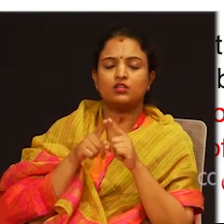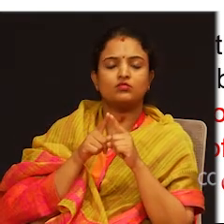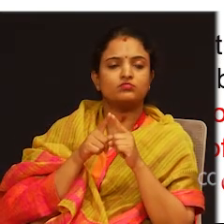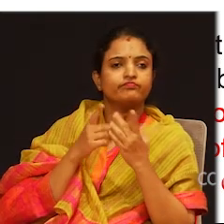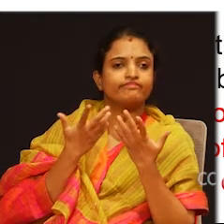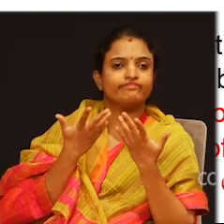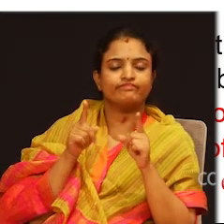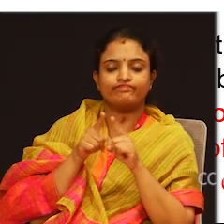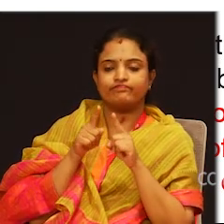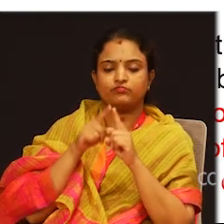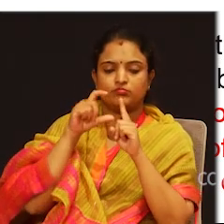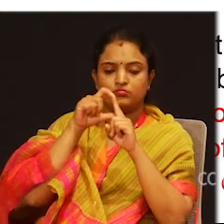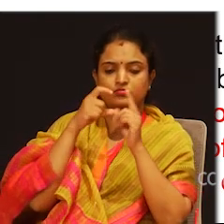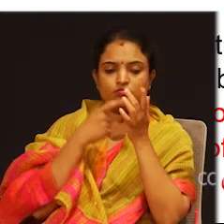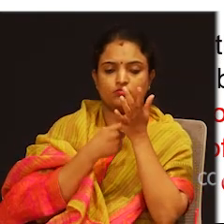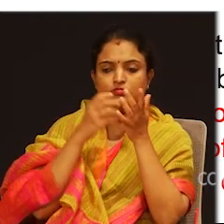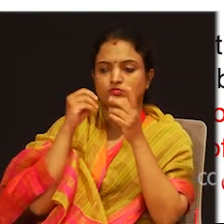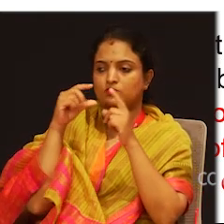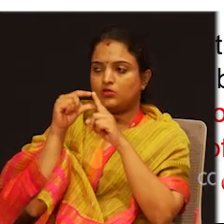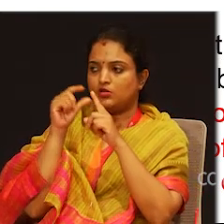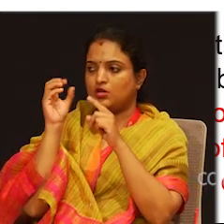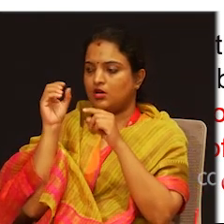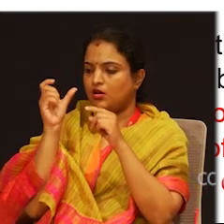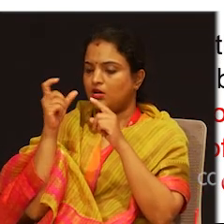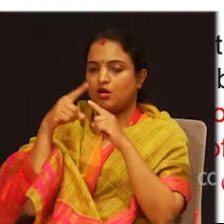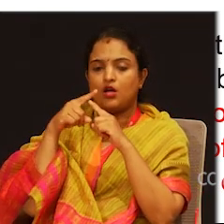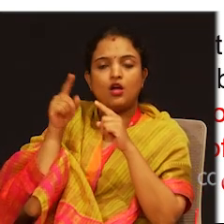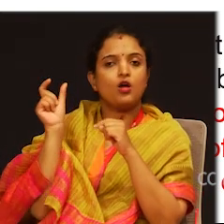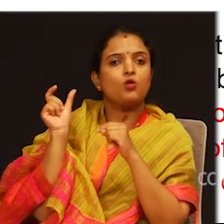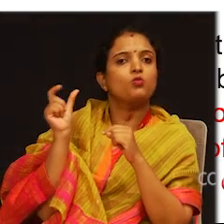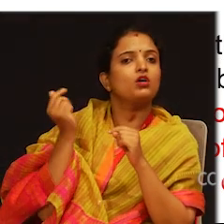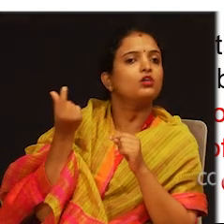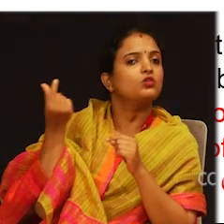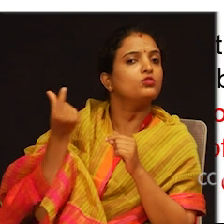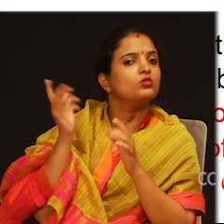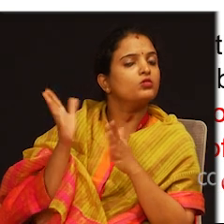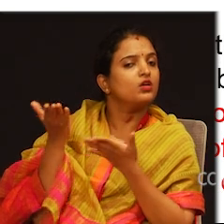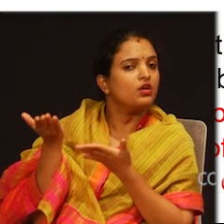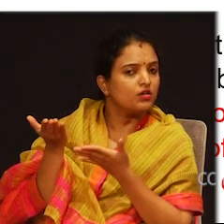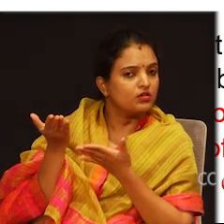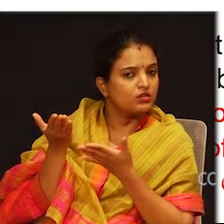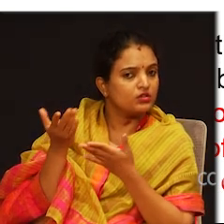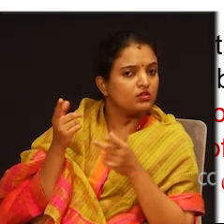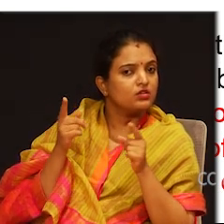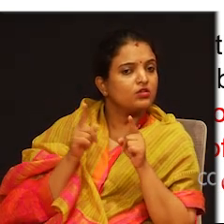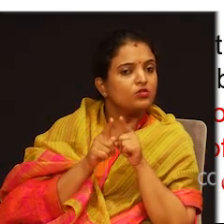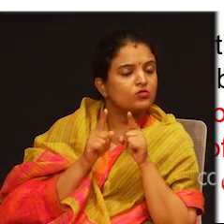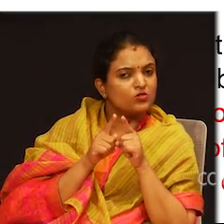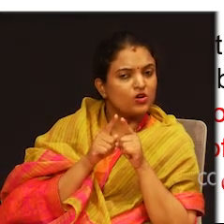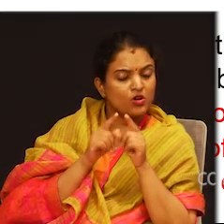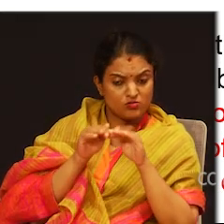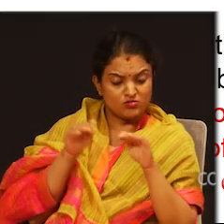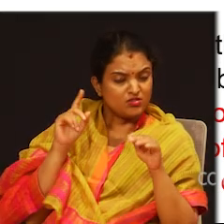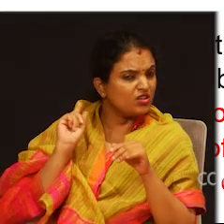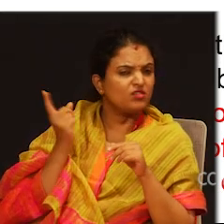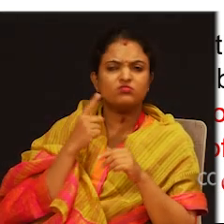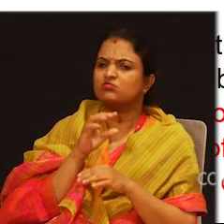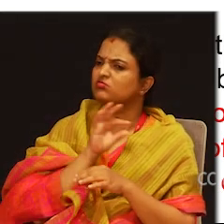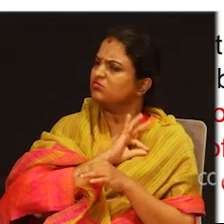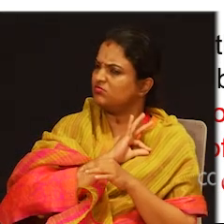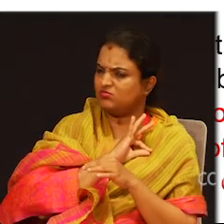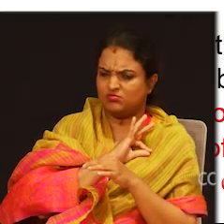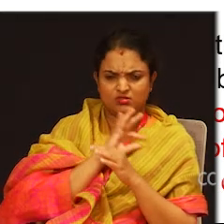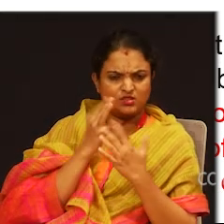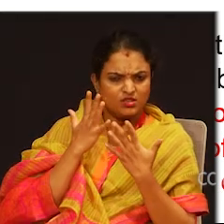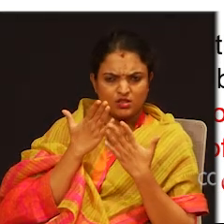dropout. But I do not agree with the term. No child wants to leave school. No parent wants to